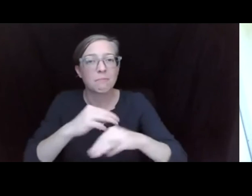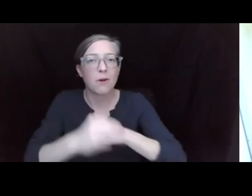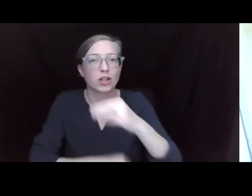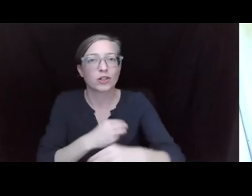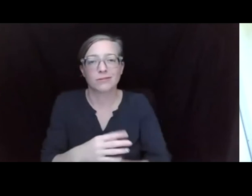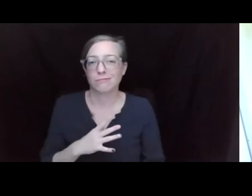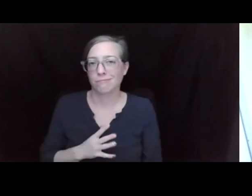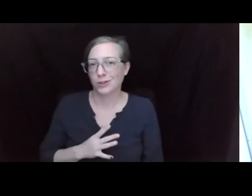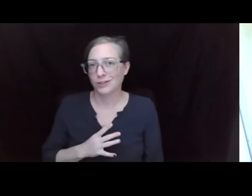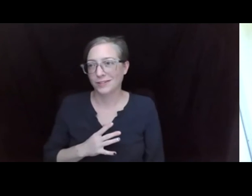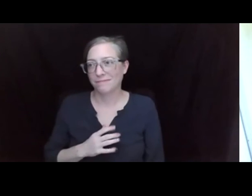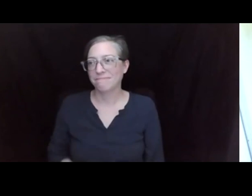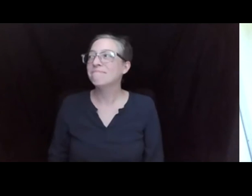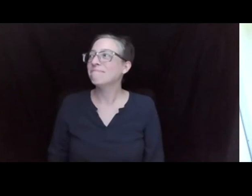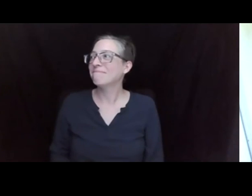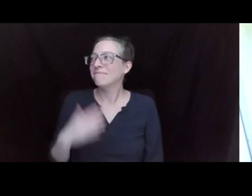yeah. Thank you.